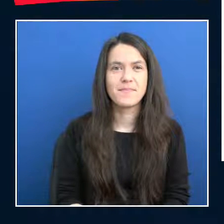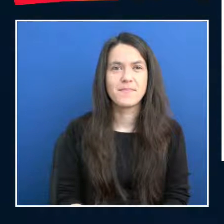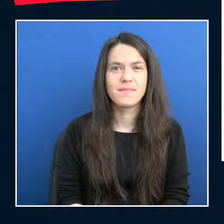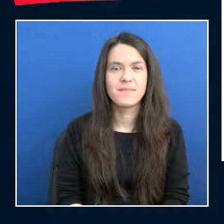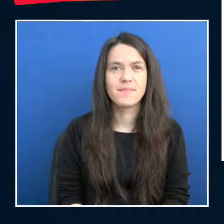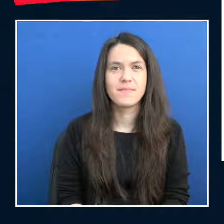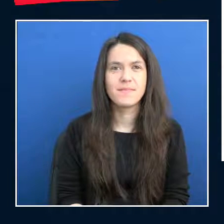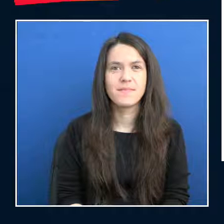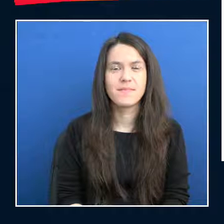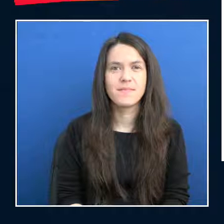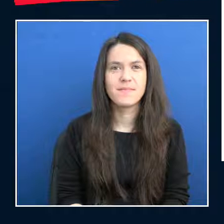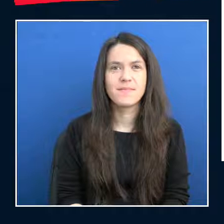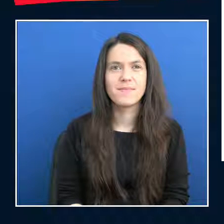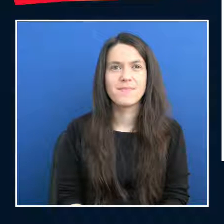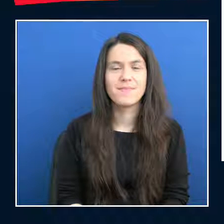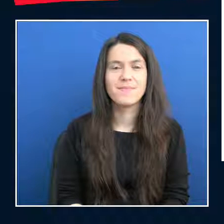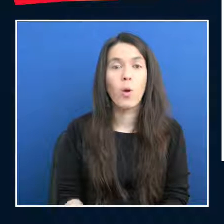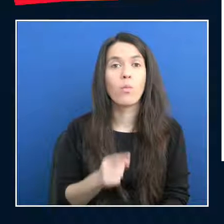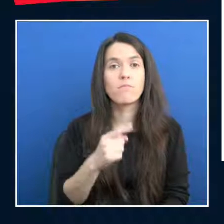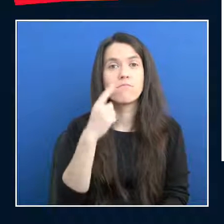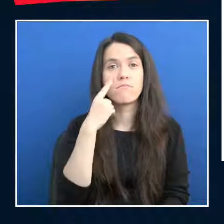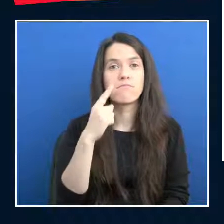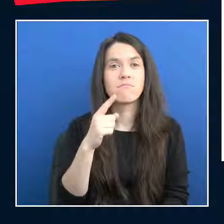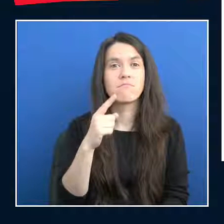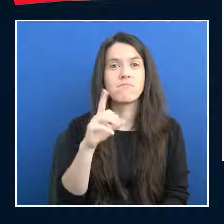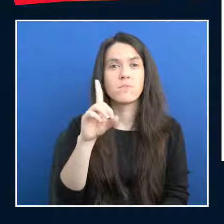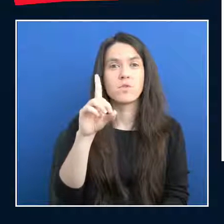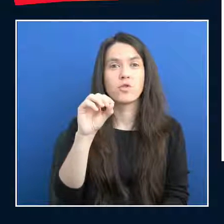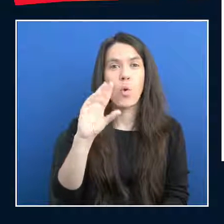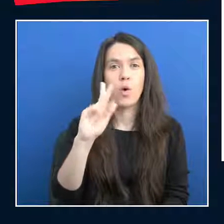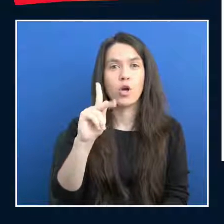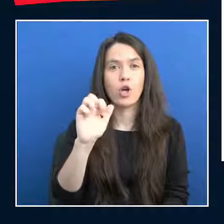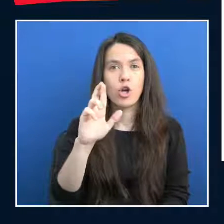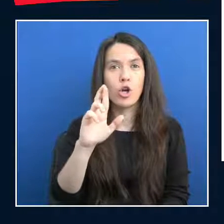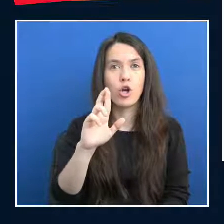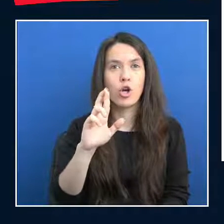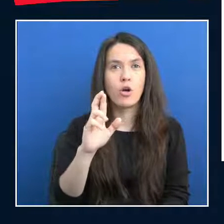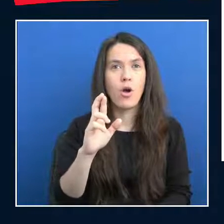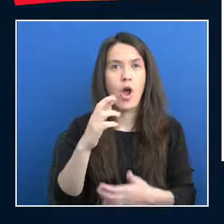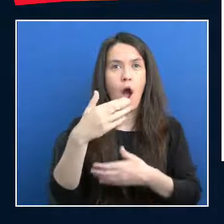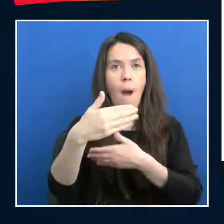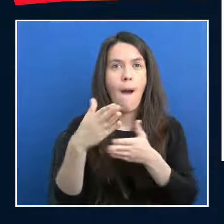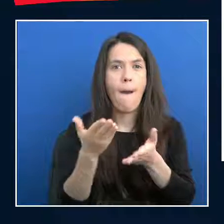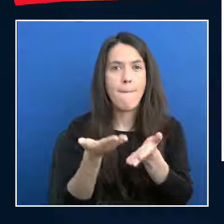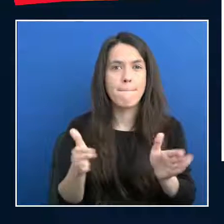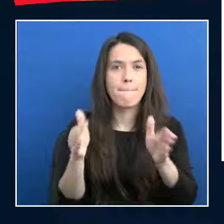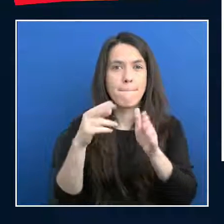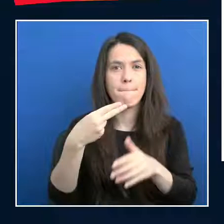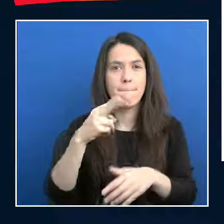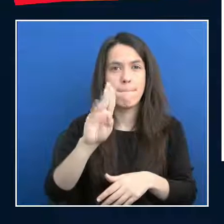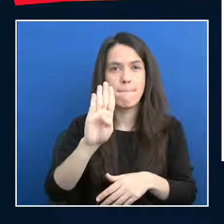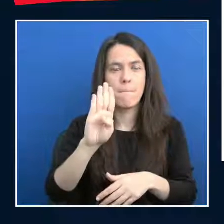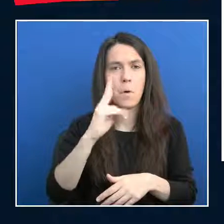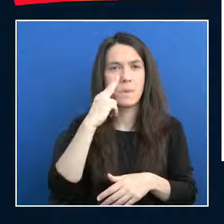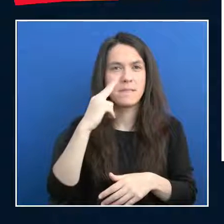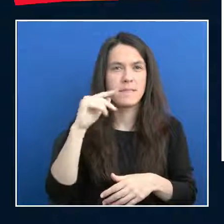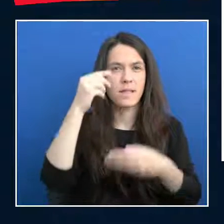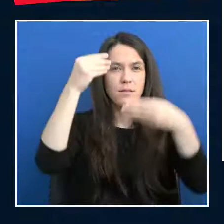check on Docker help or on your registry where's the smallest one. So usually, yeah.